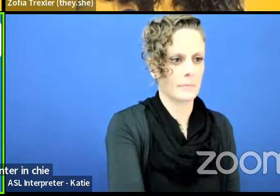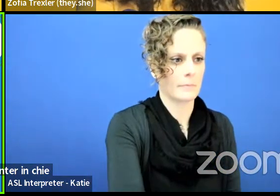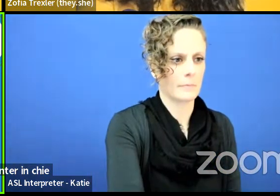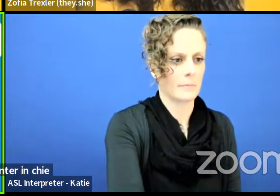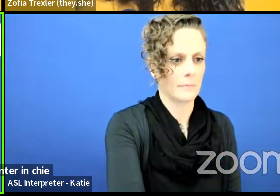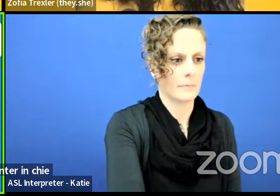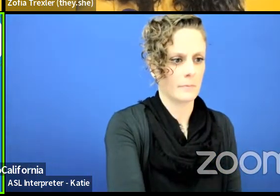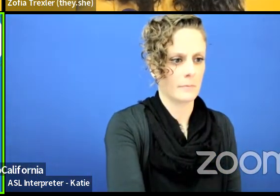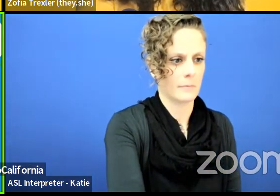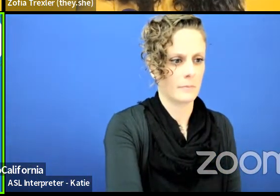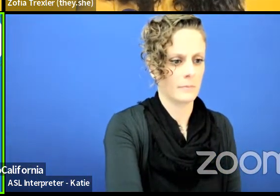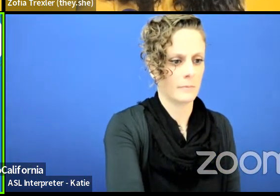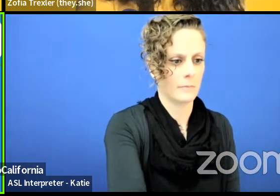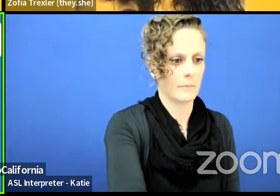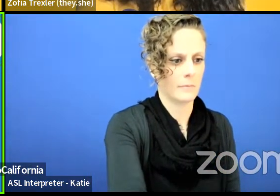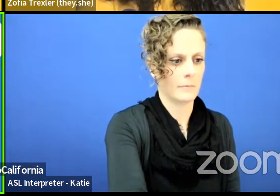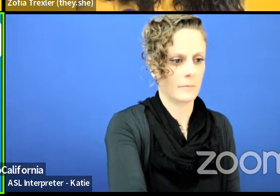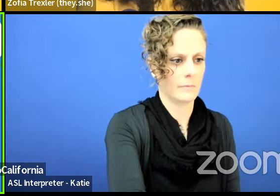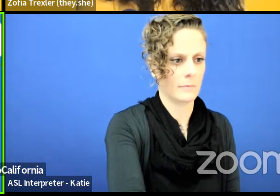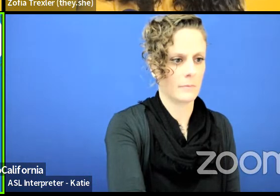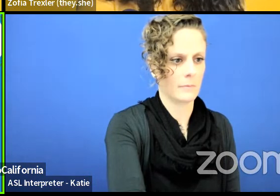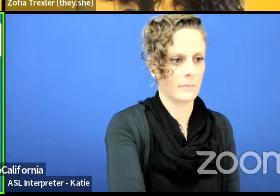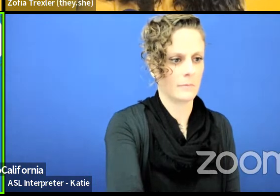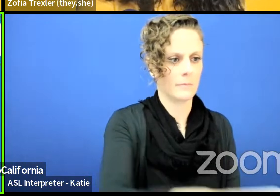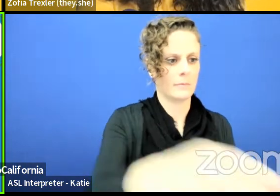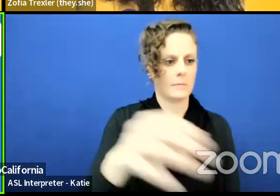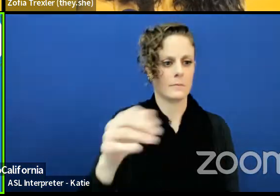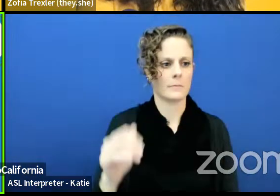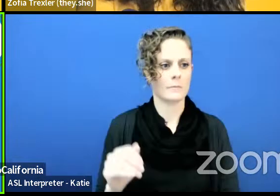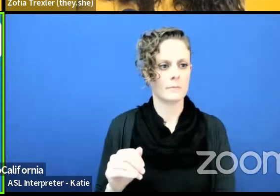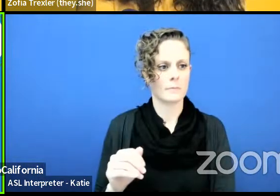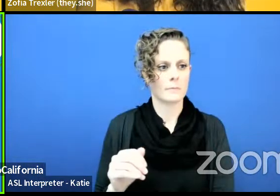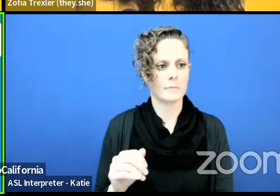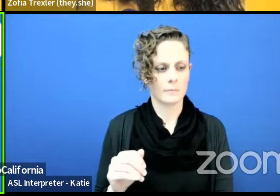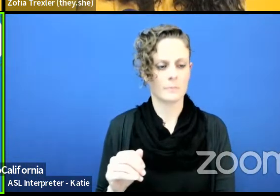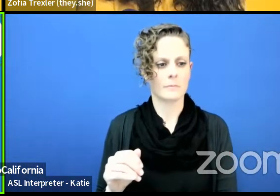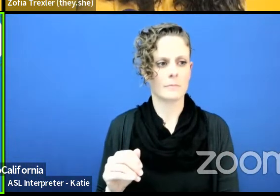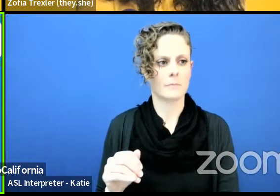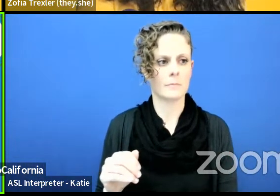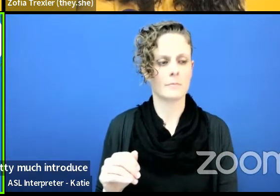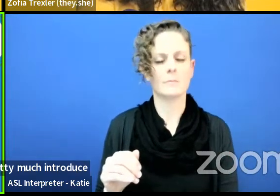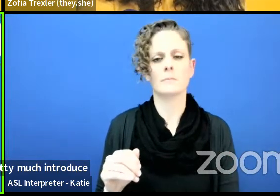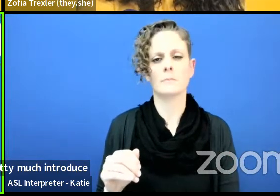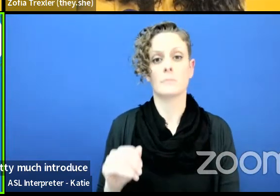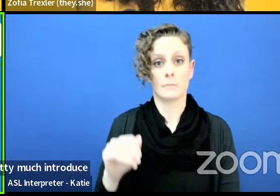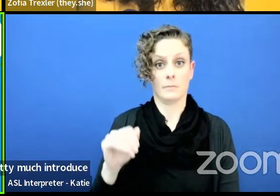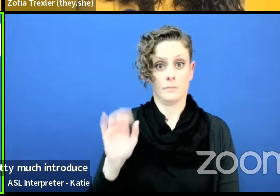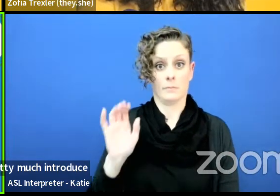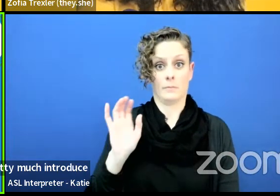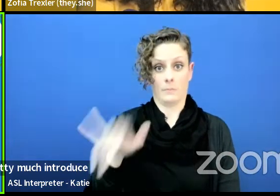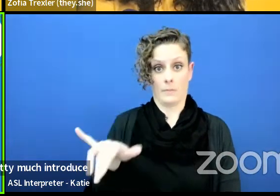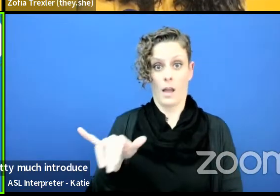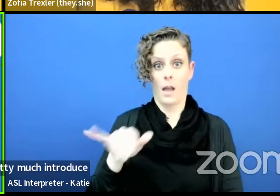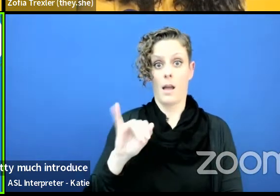pretty much introduced me to a world that I wasn't the only one struggling